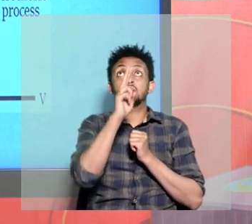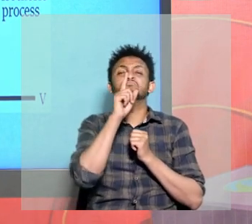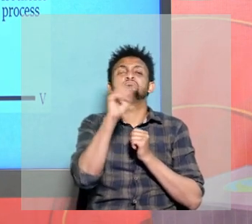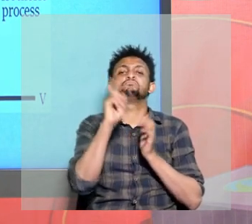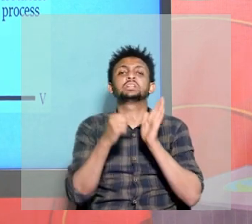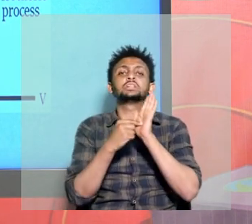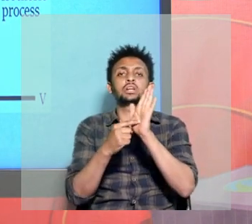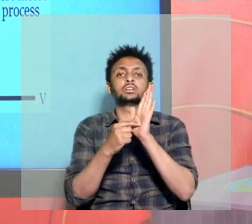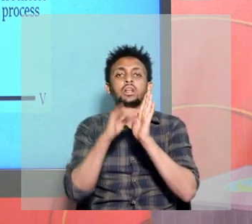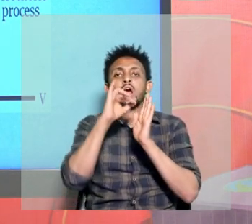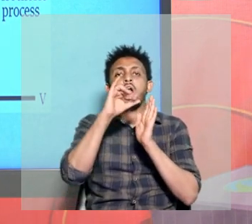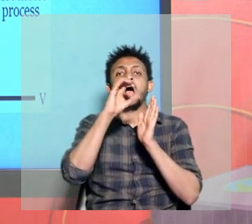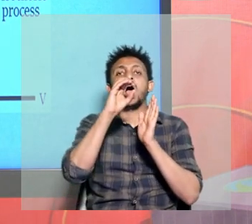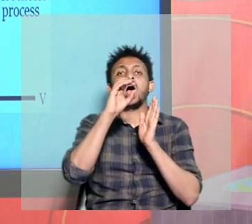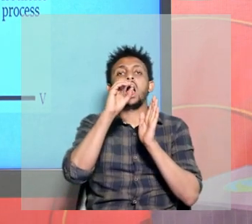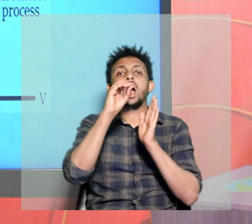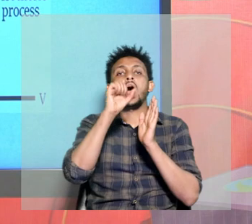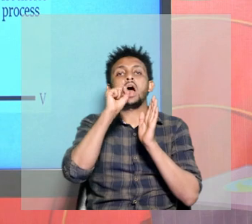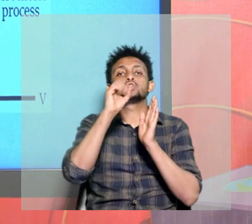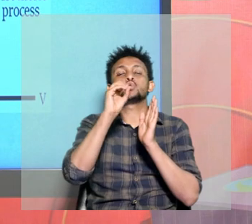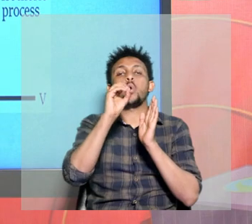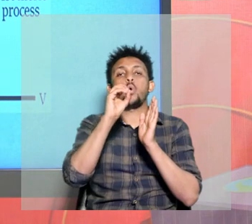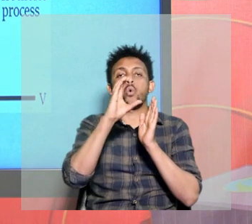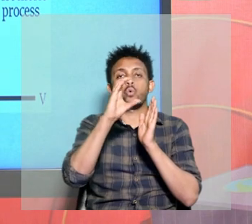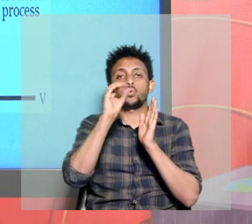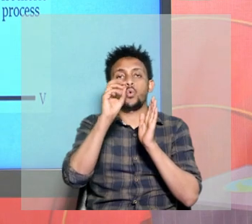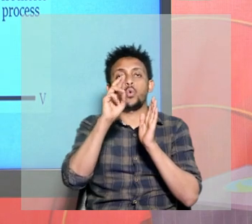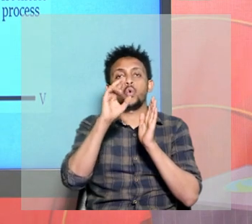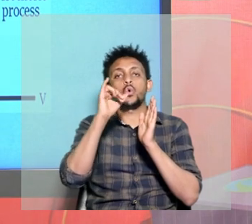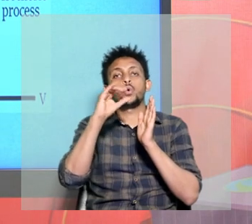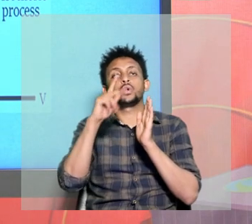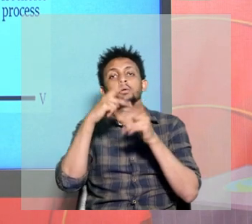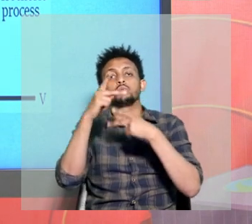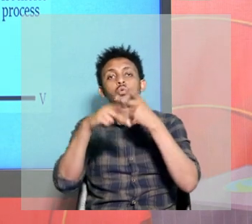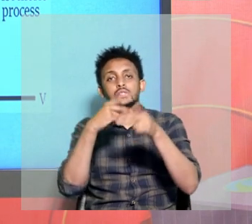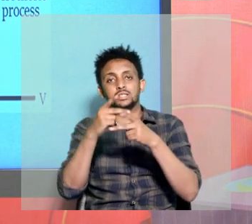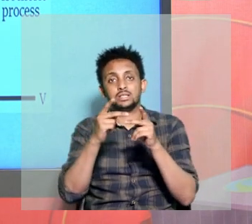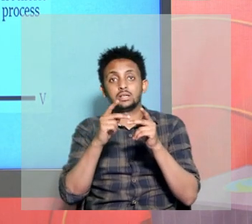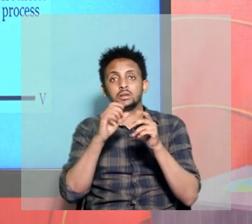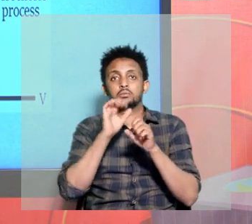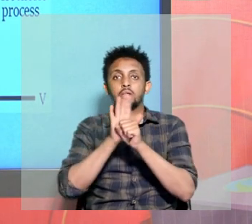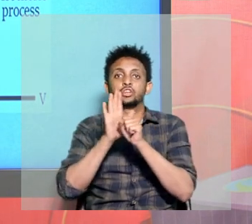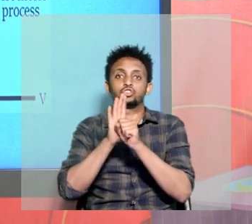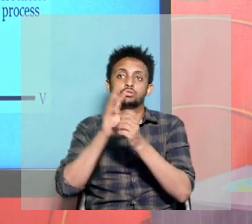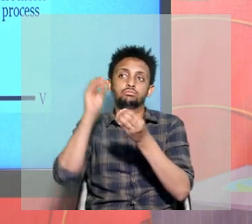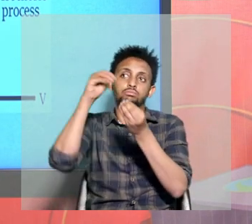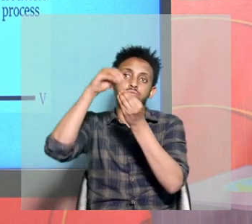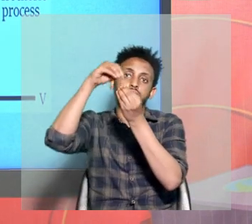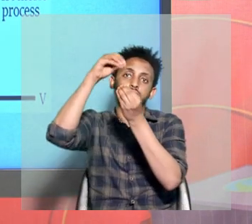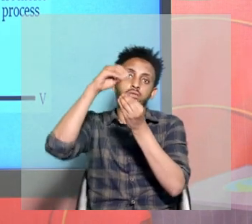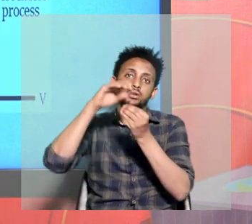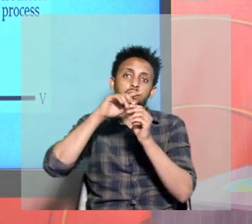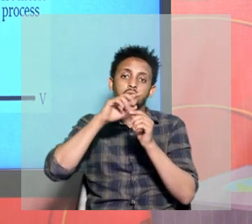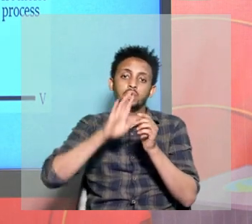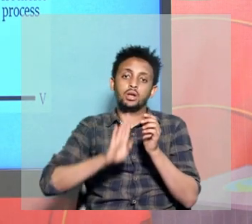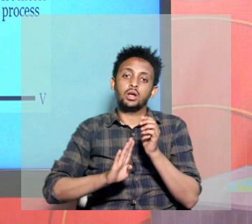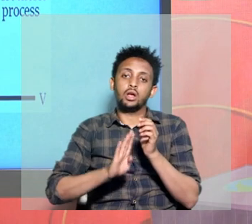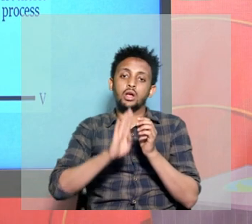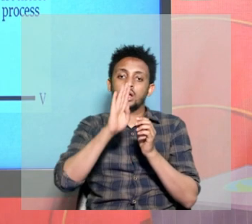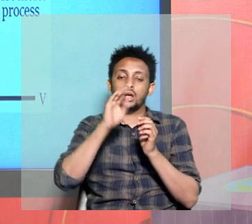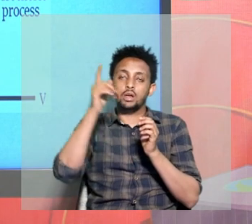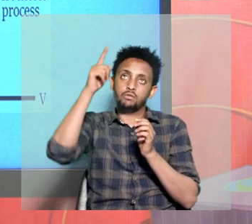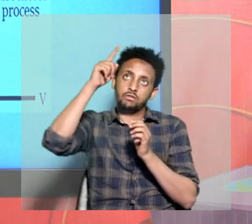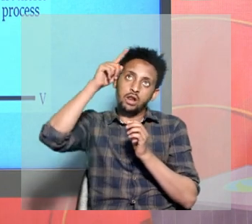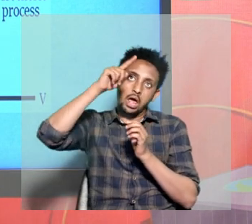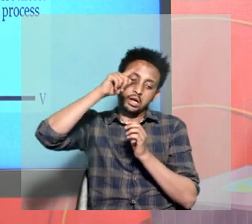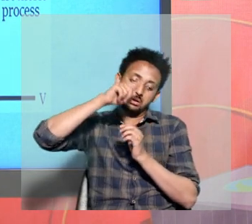of isochoric process. Whenever you have a vertical line, it is isochoric process. The pressure is increasing. When the curve is moving downward, the line